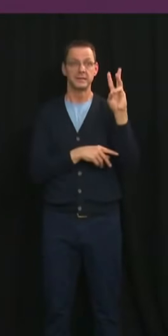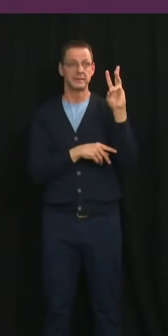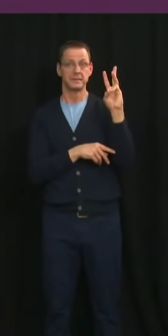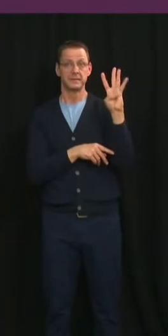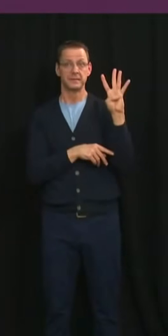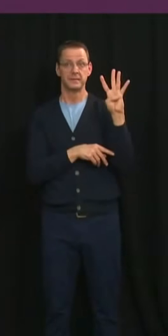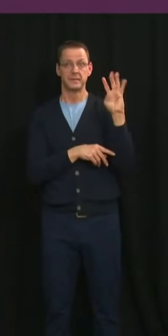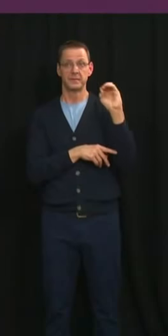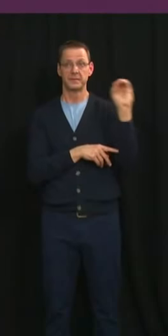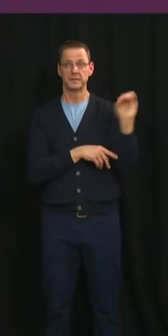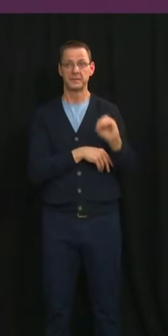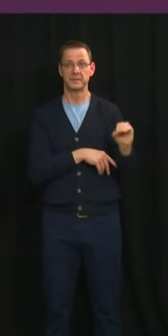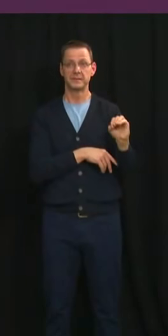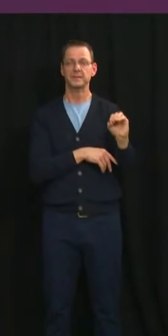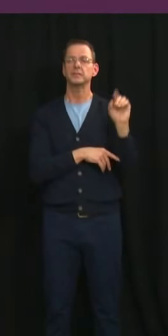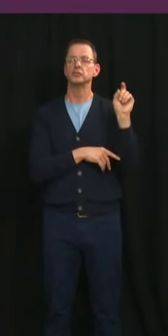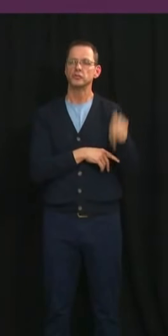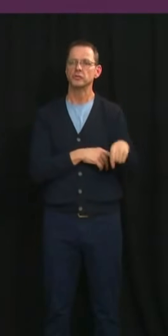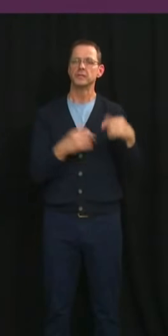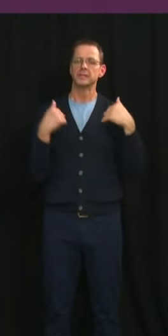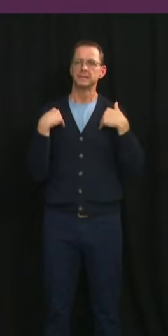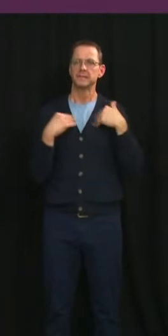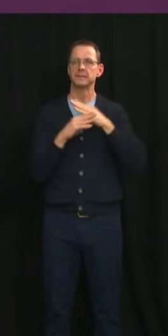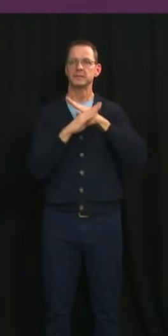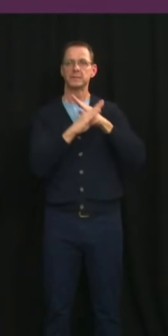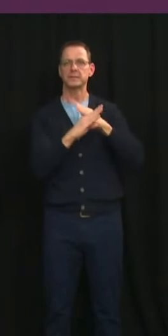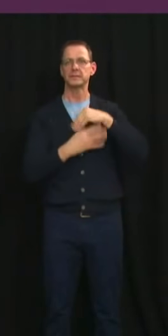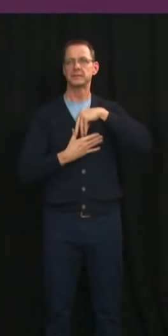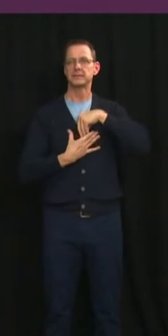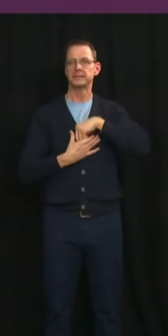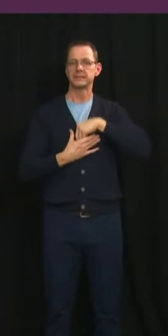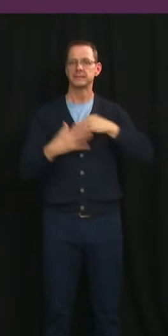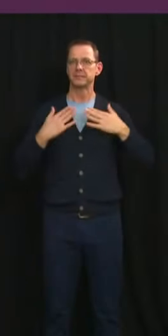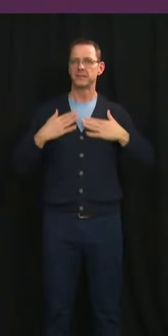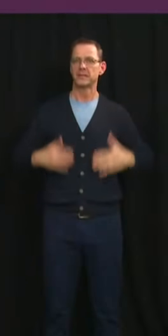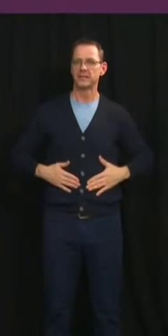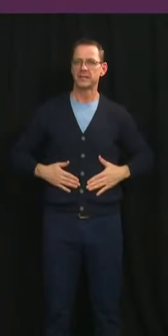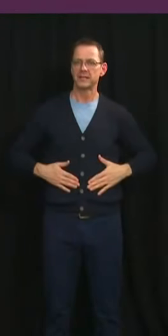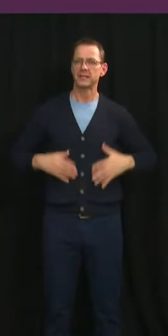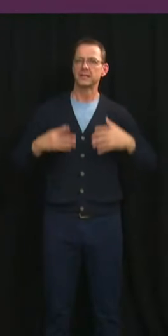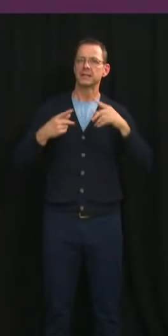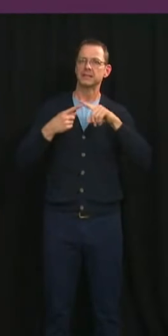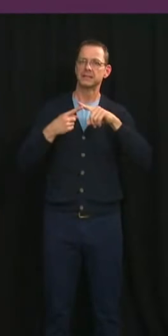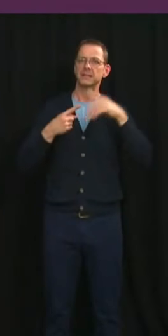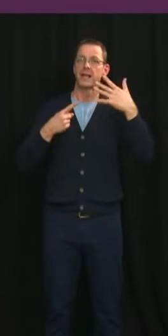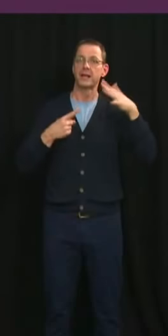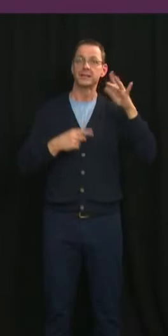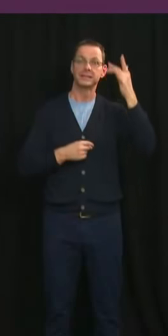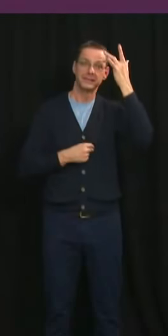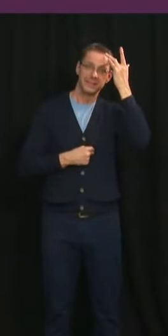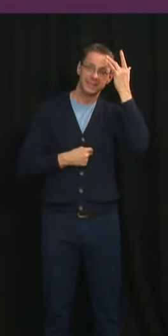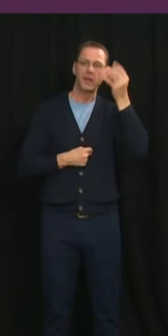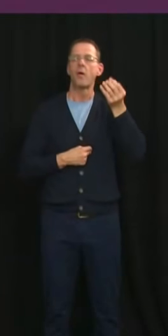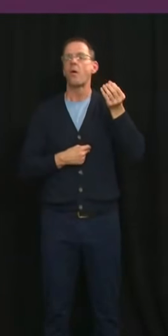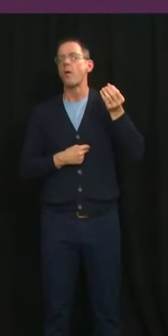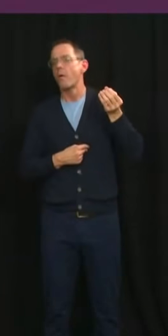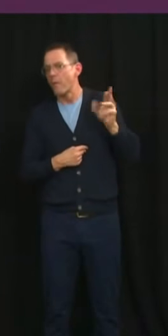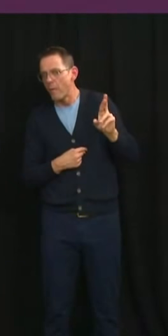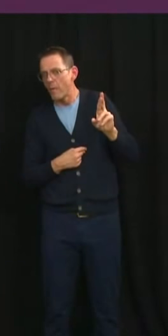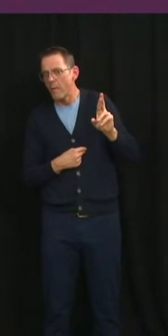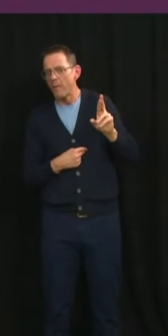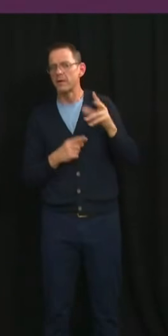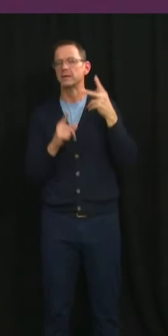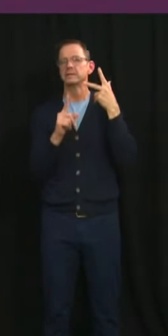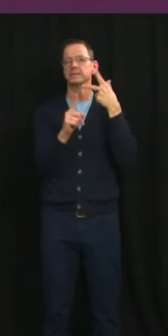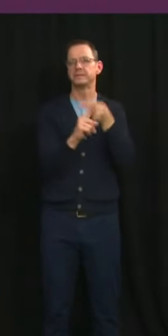we estimate. And potentially we could look forward to lifting almost all restrictions. Fairs and festivals would be able